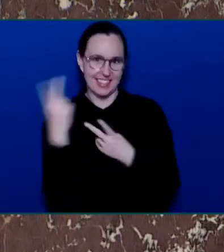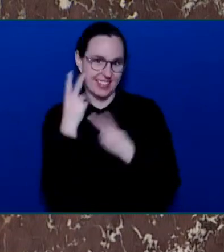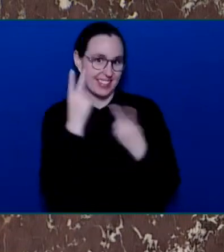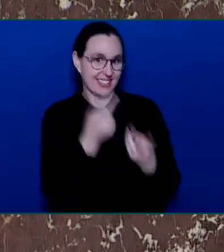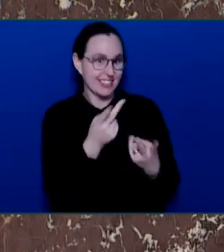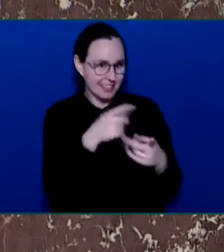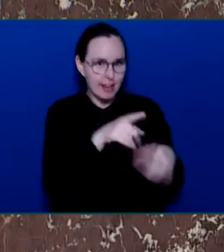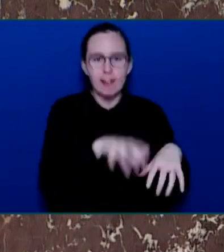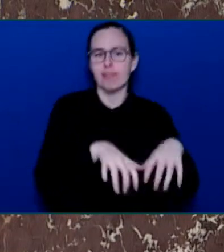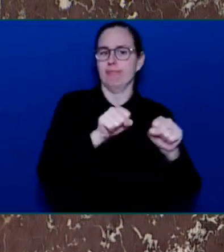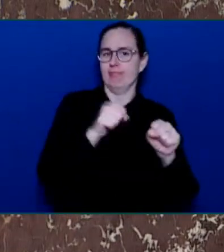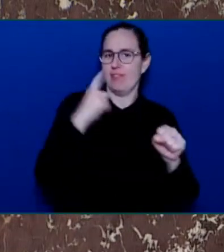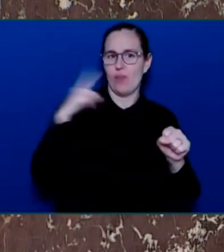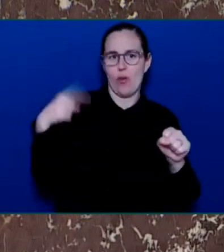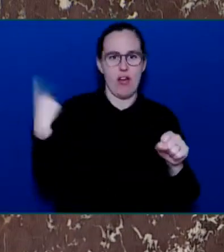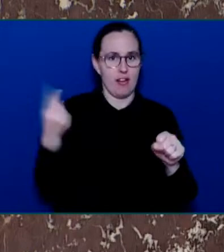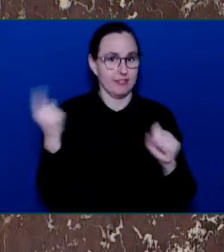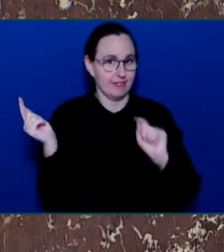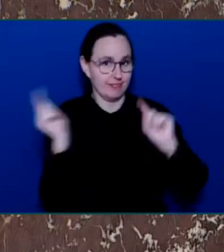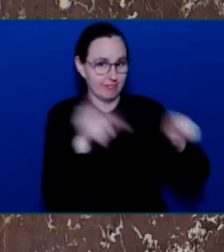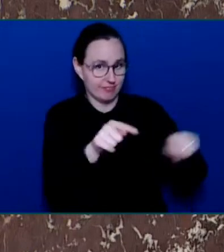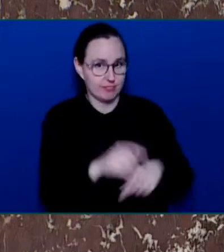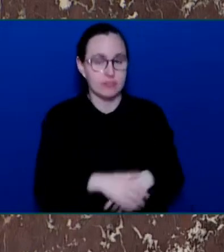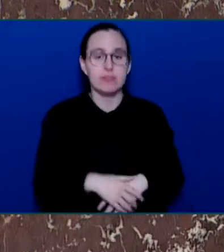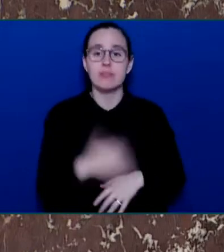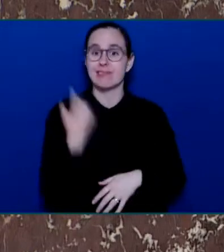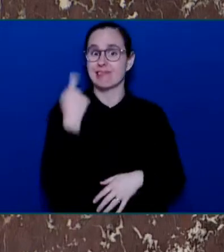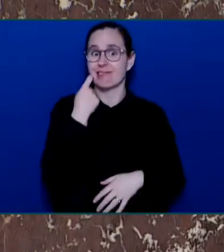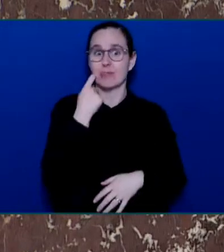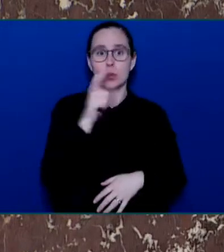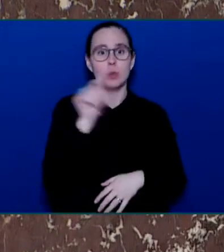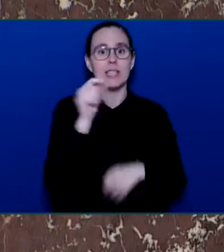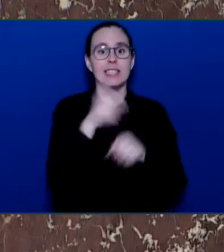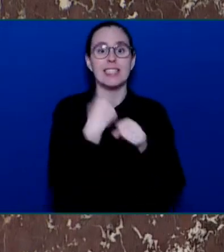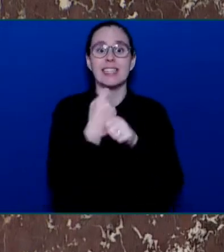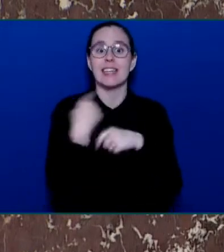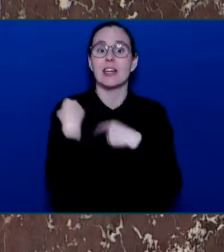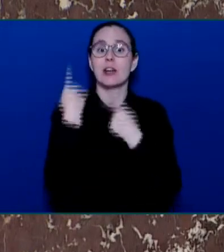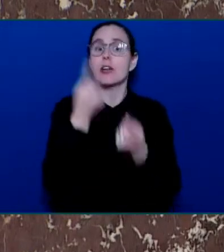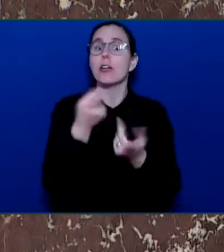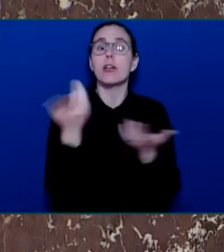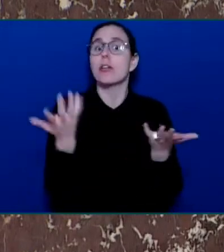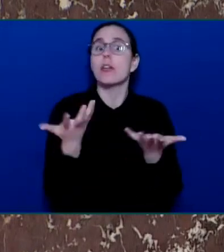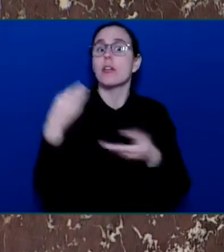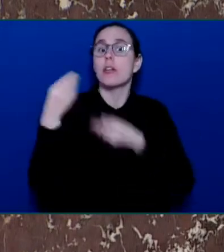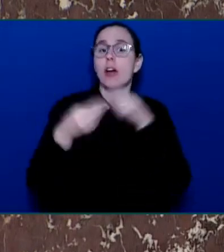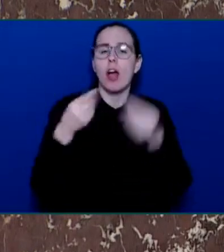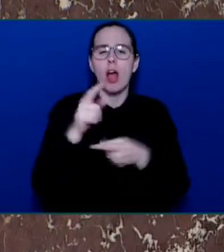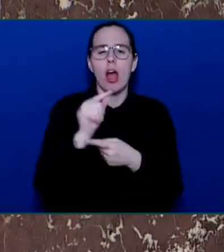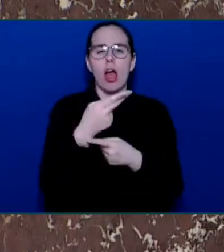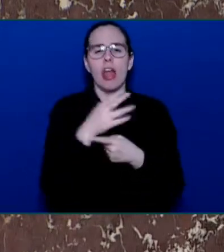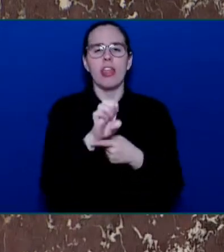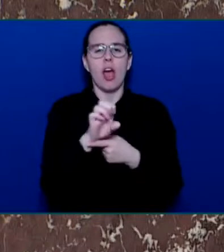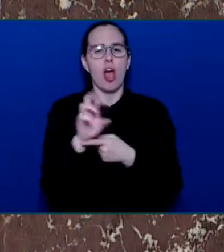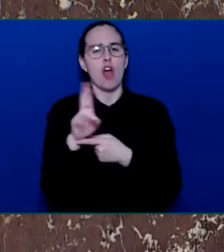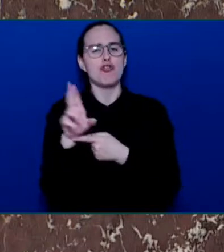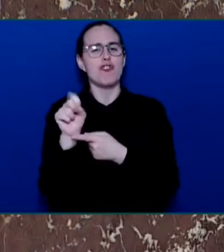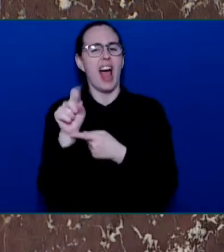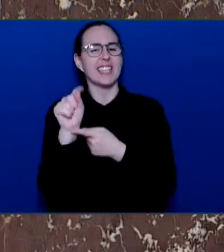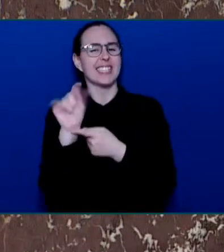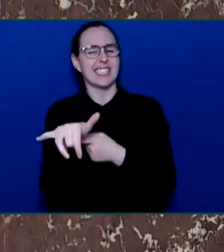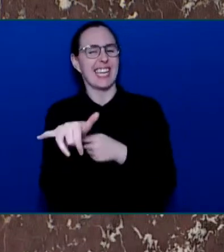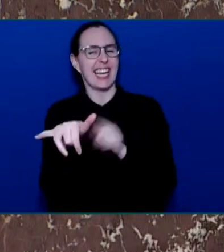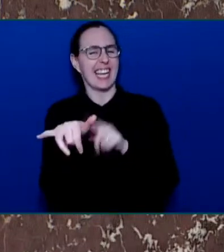a cherished family-owned business operated tack and supply store in Lumbee. Stuart and Andrea, your